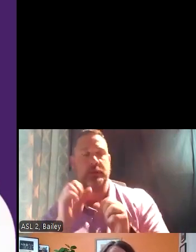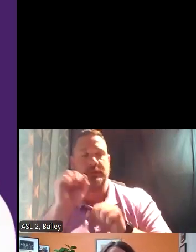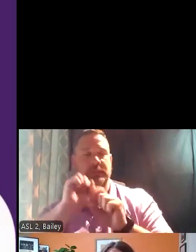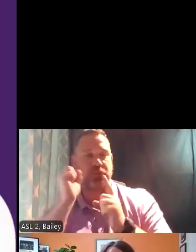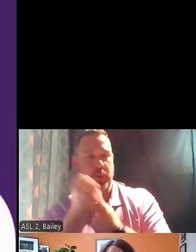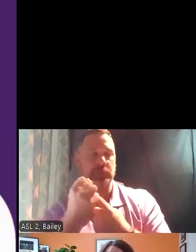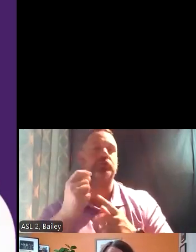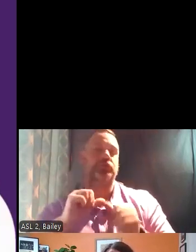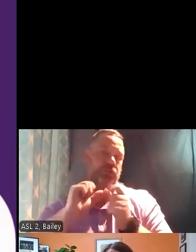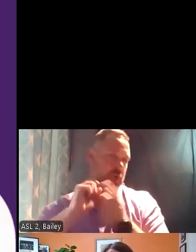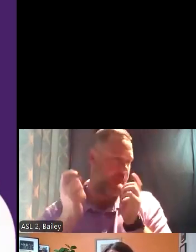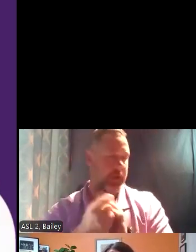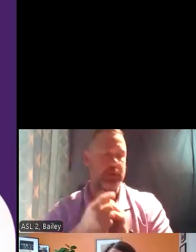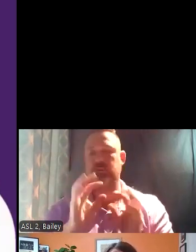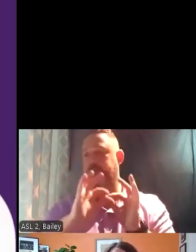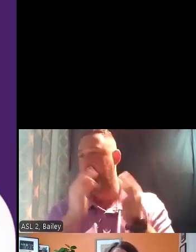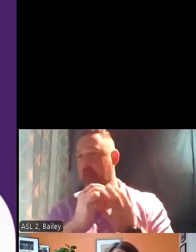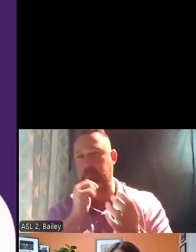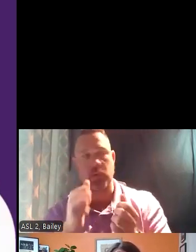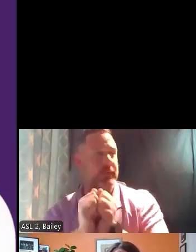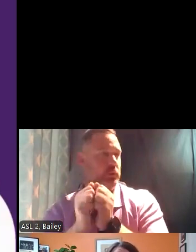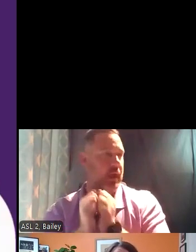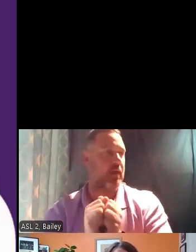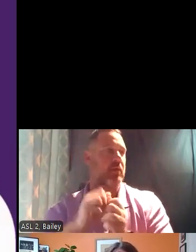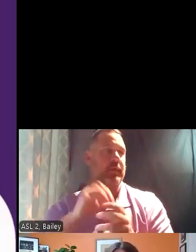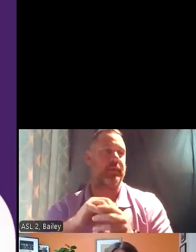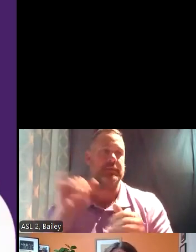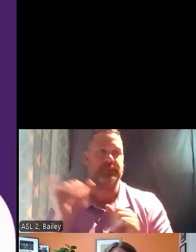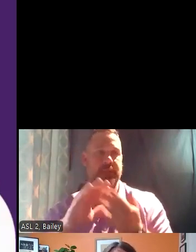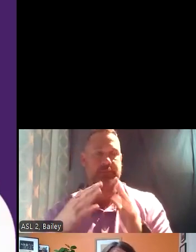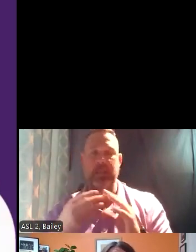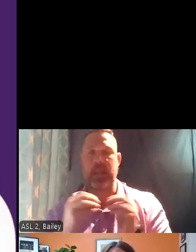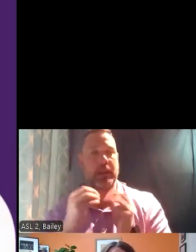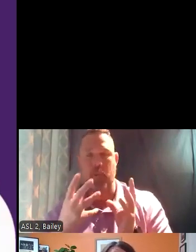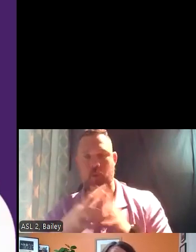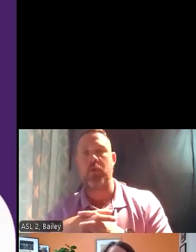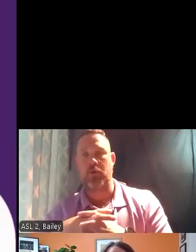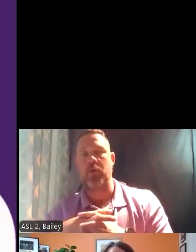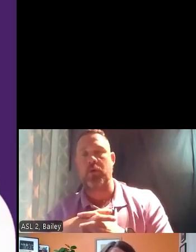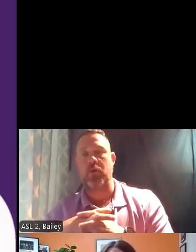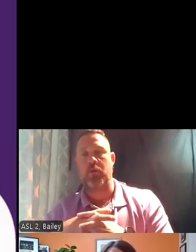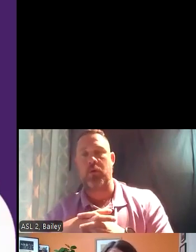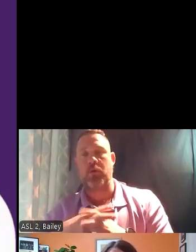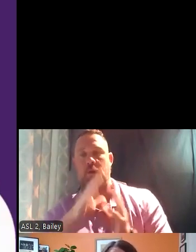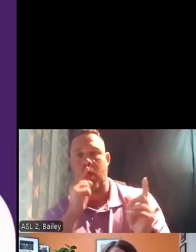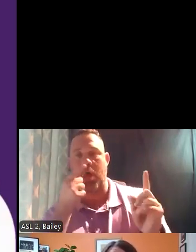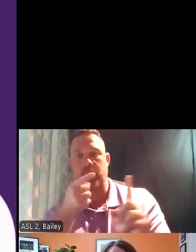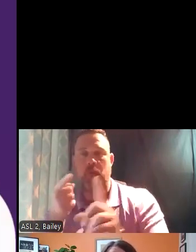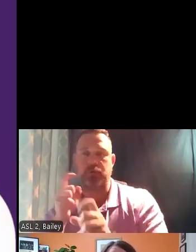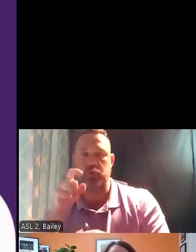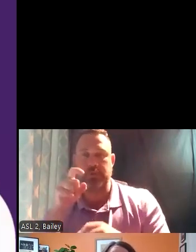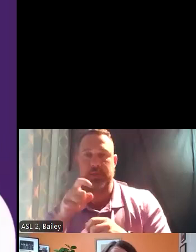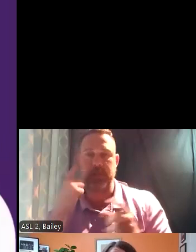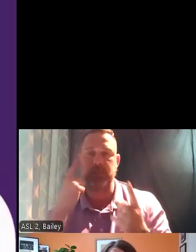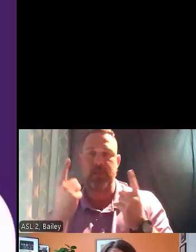as families don't stay together in the same cities anymore? It really just all points to the need for thinking